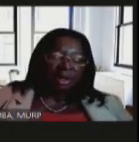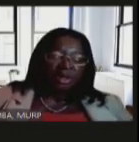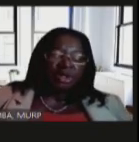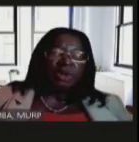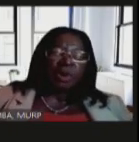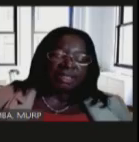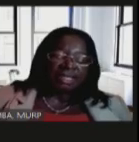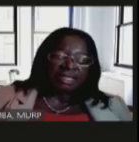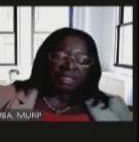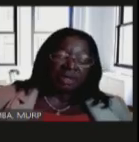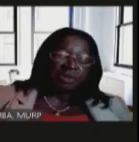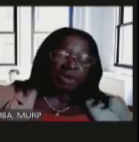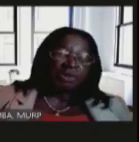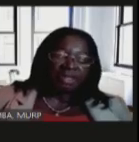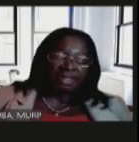Two